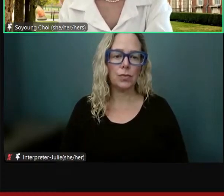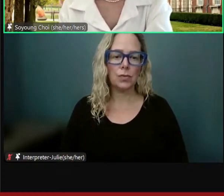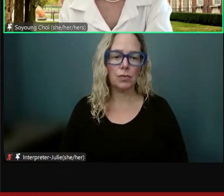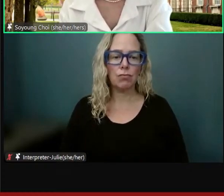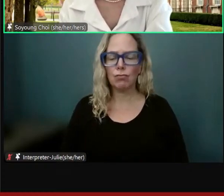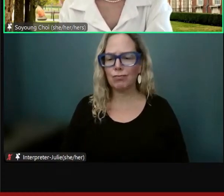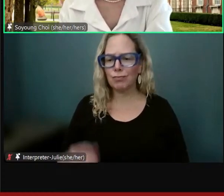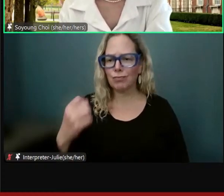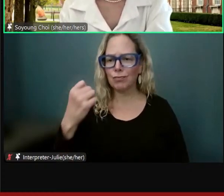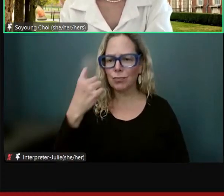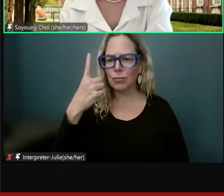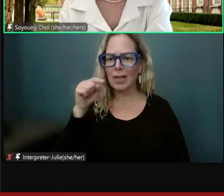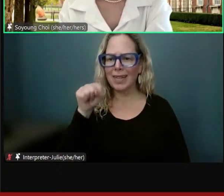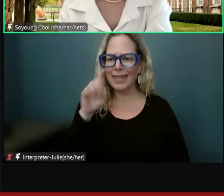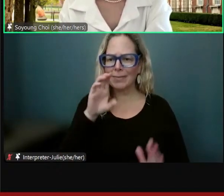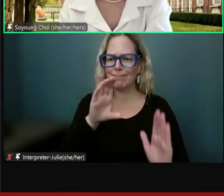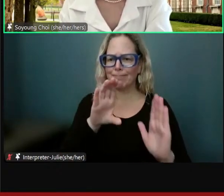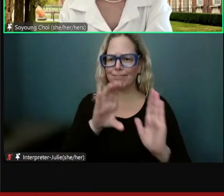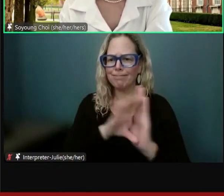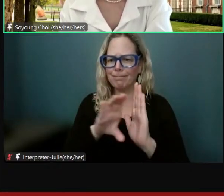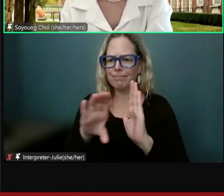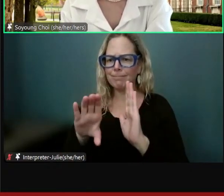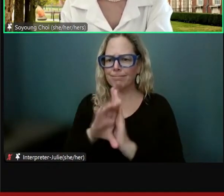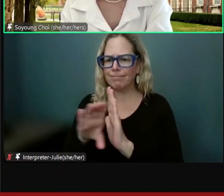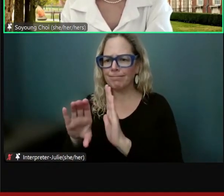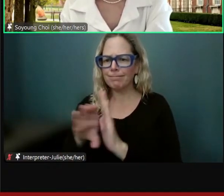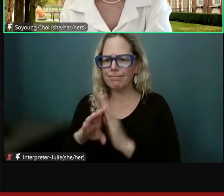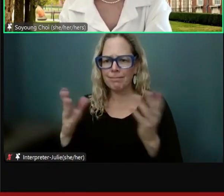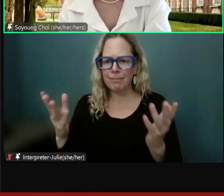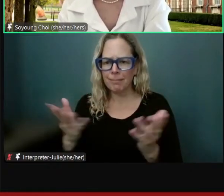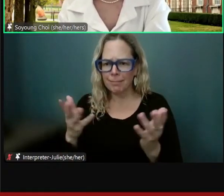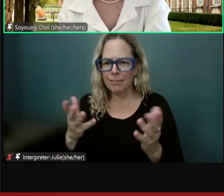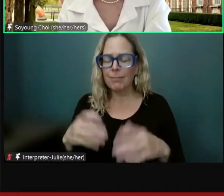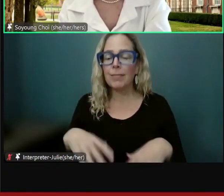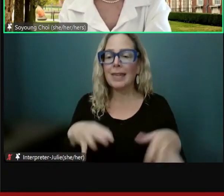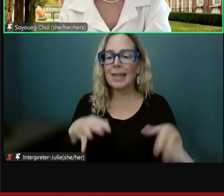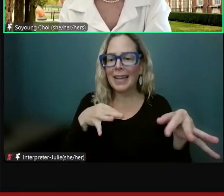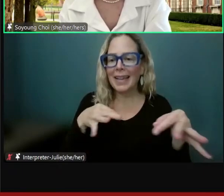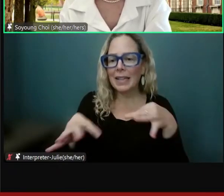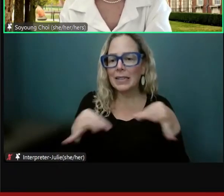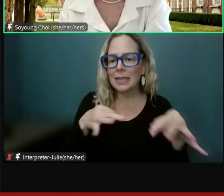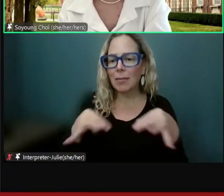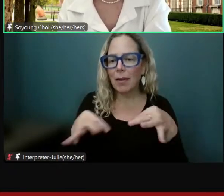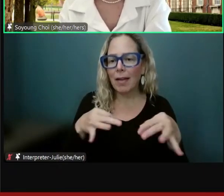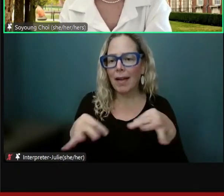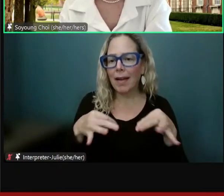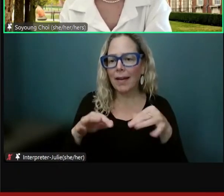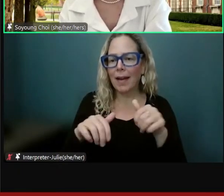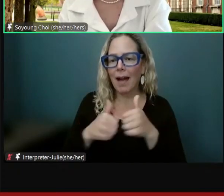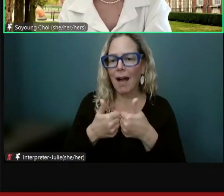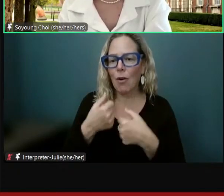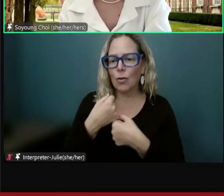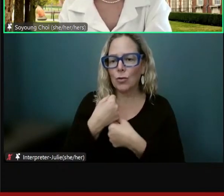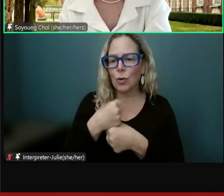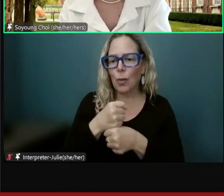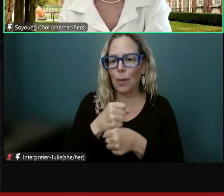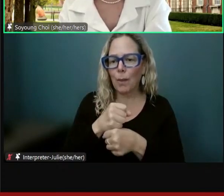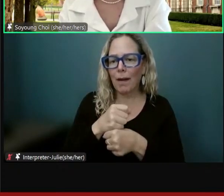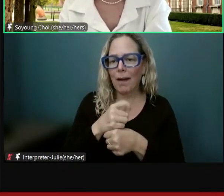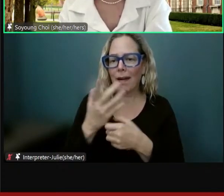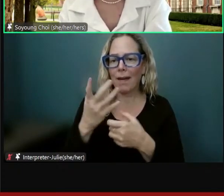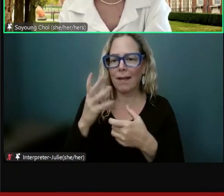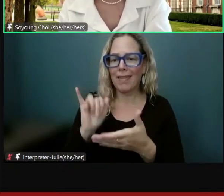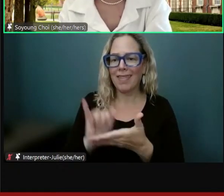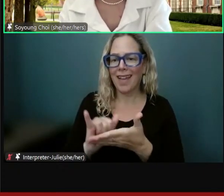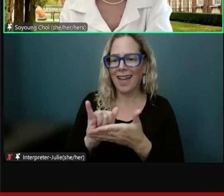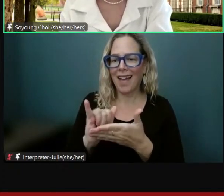This slide includes some figures explaining the process of producing a tactile mobile health